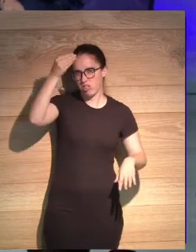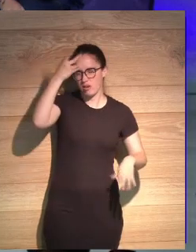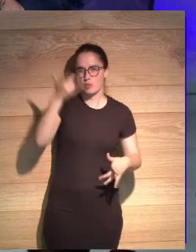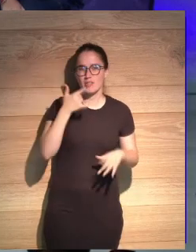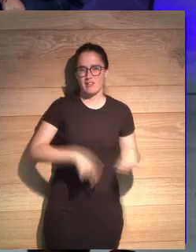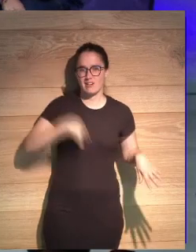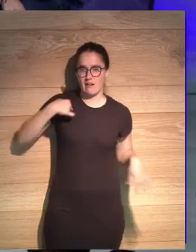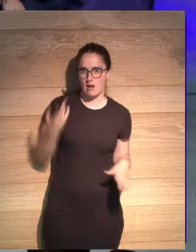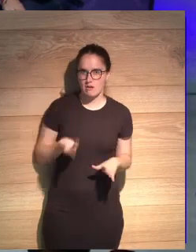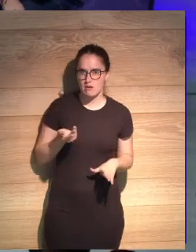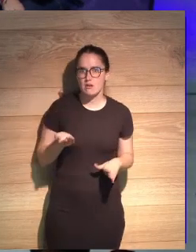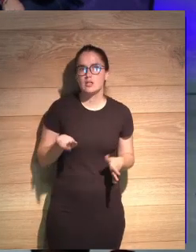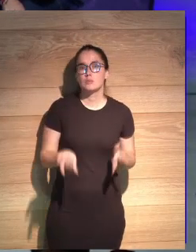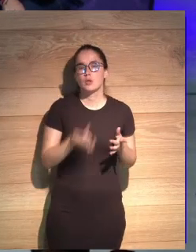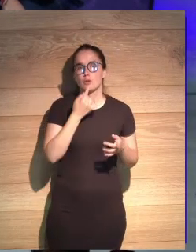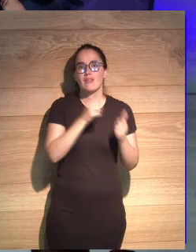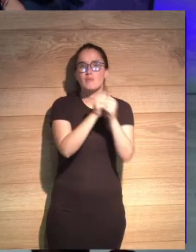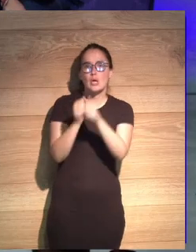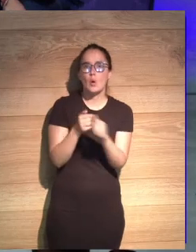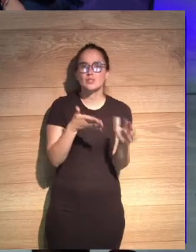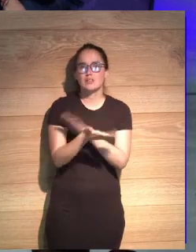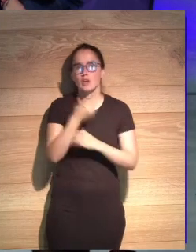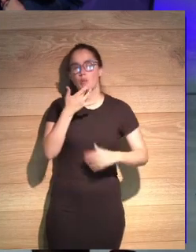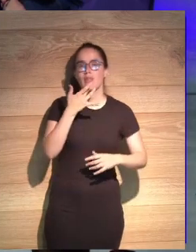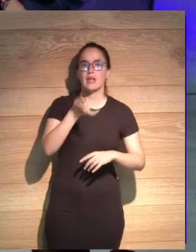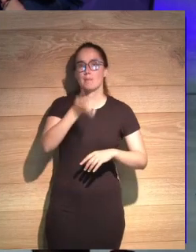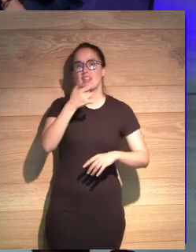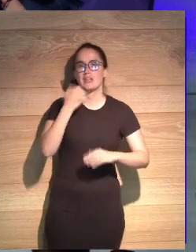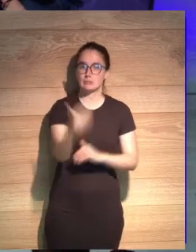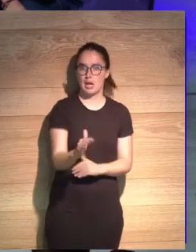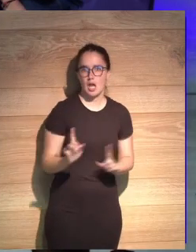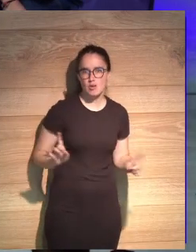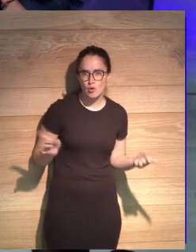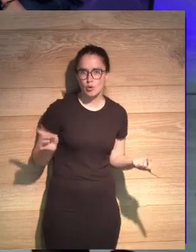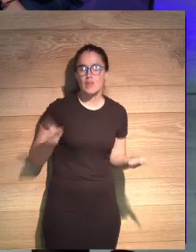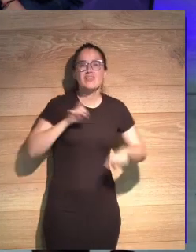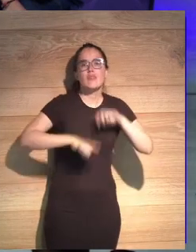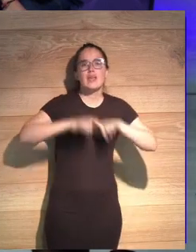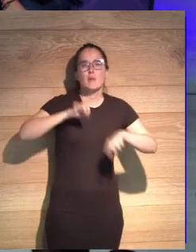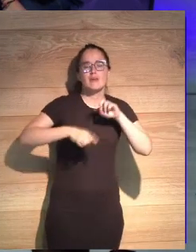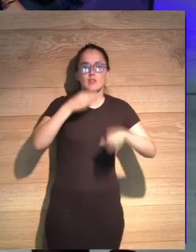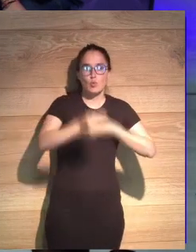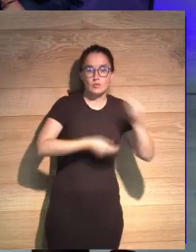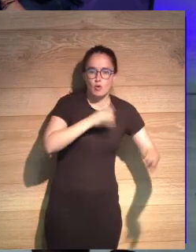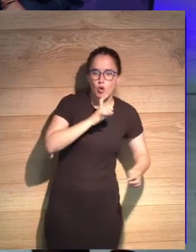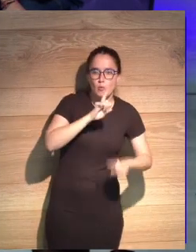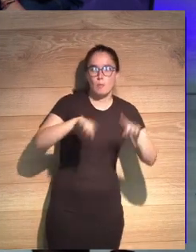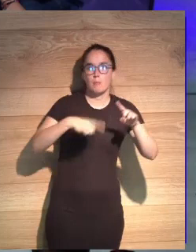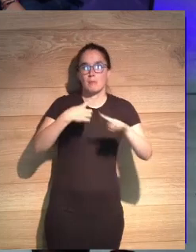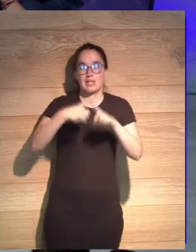shows some ignorance. If you use this as a generalization, it's like if you